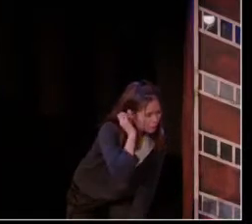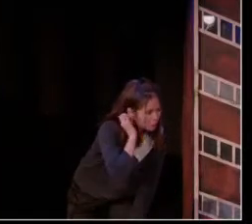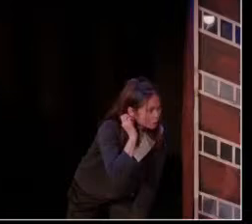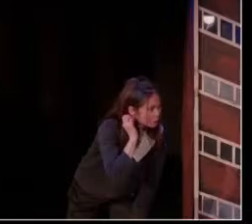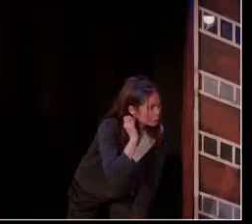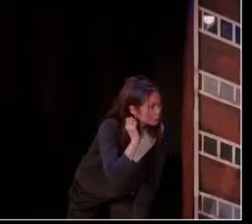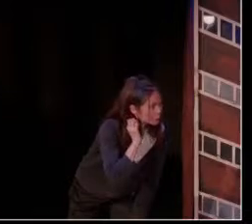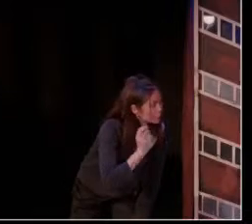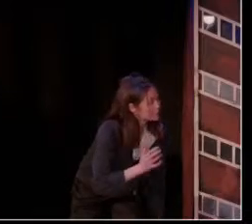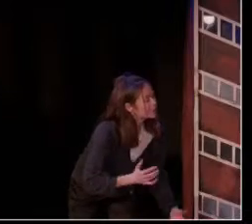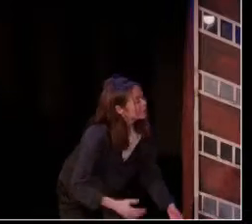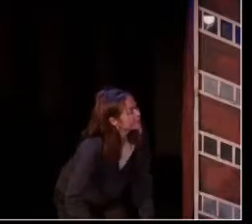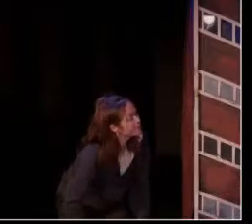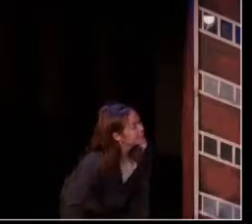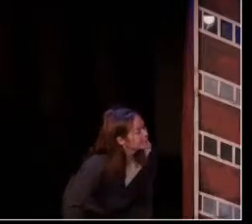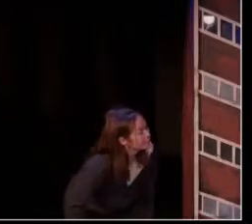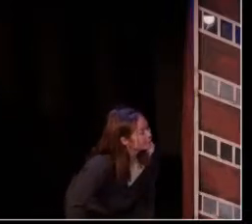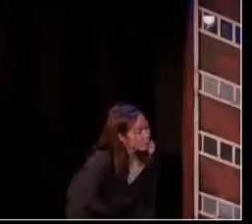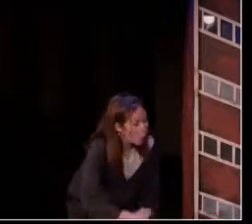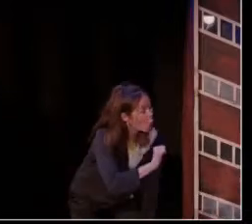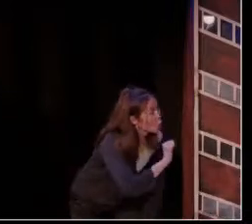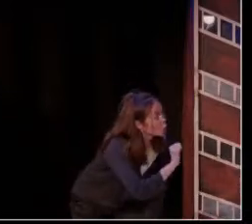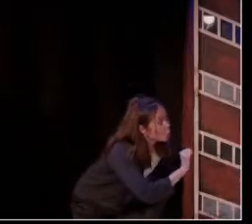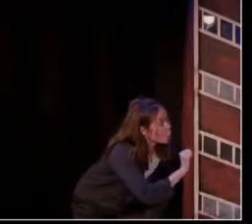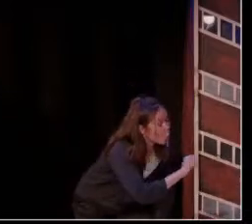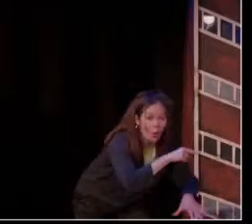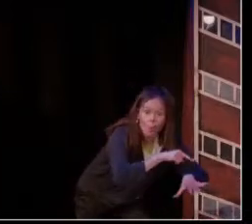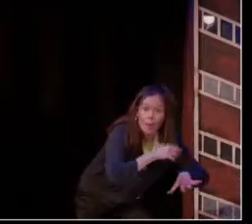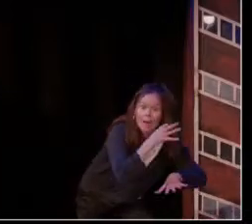Your good wife requests your blessing.